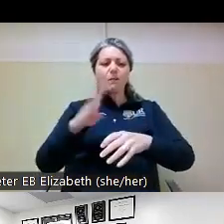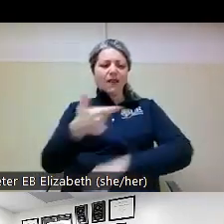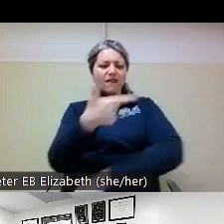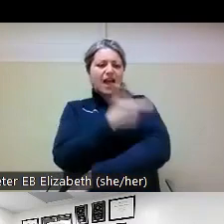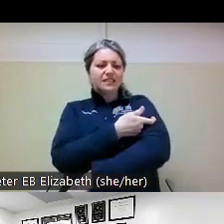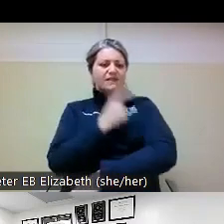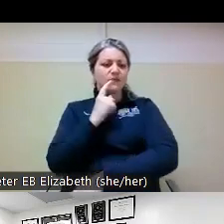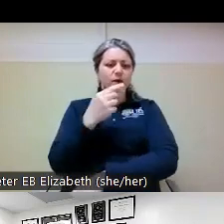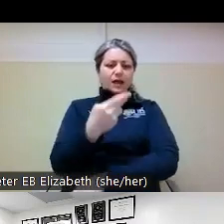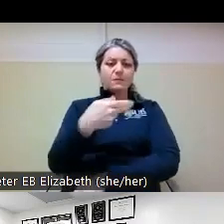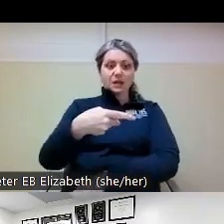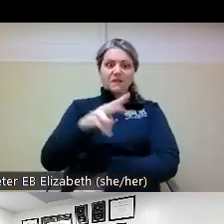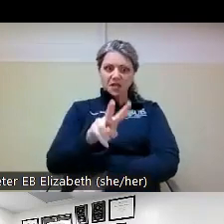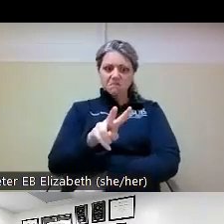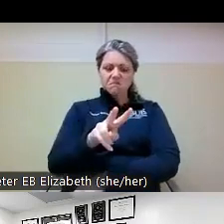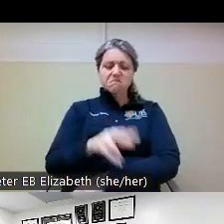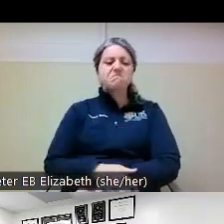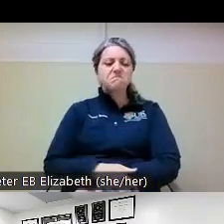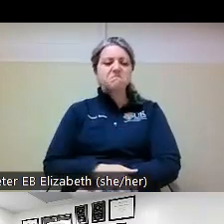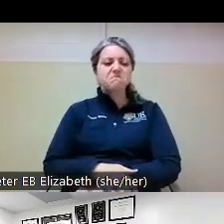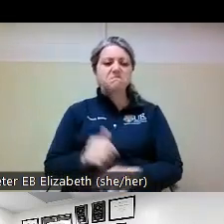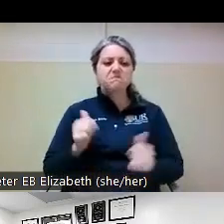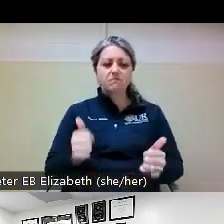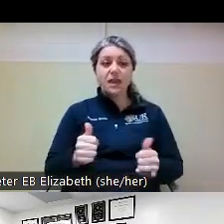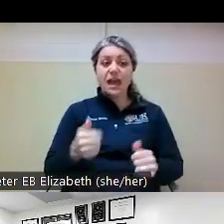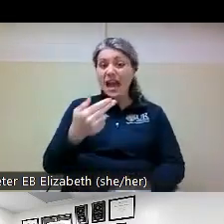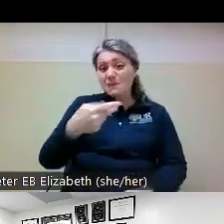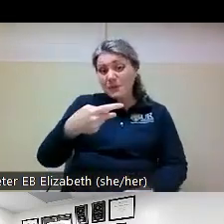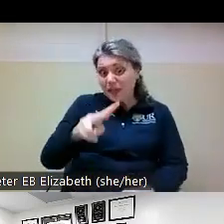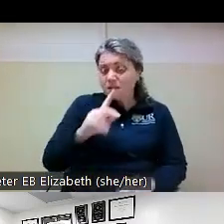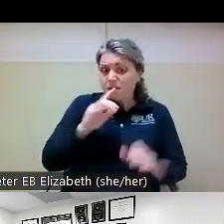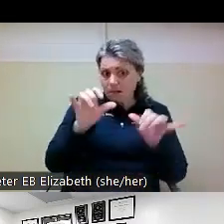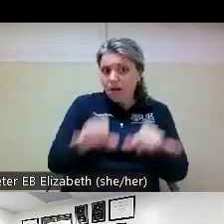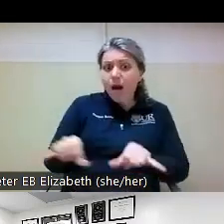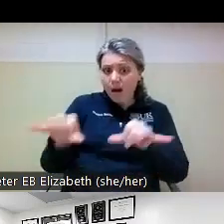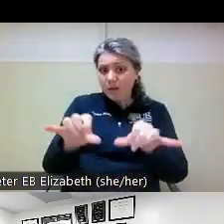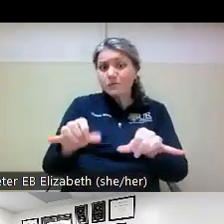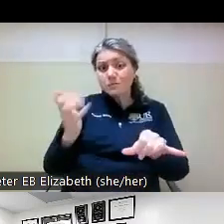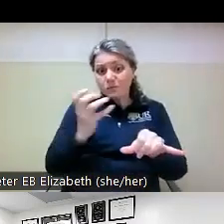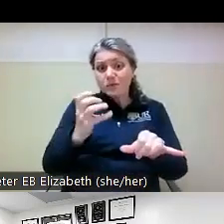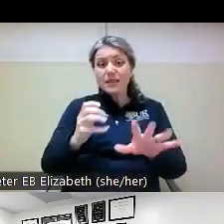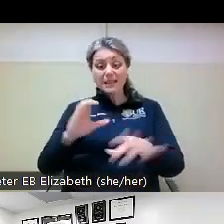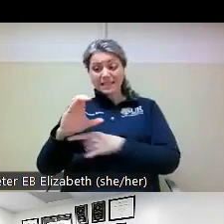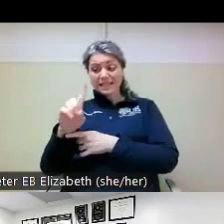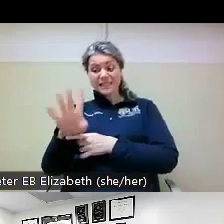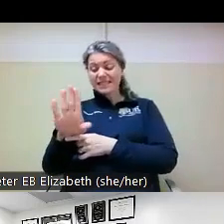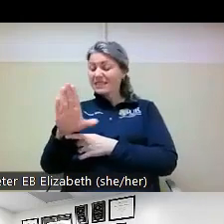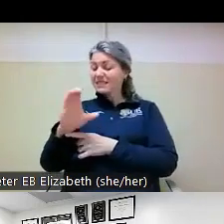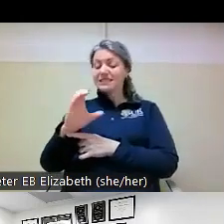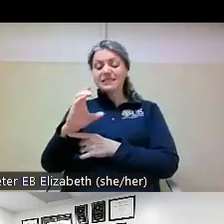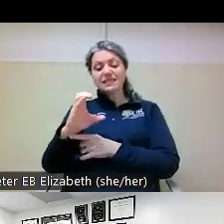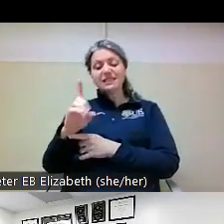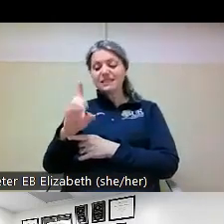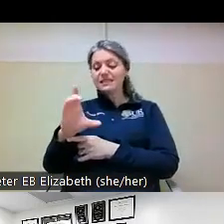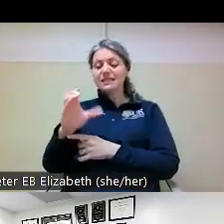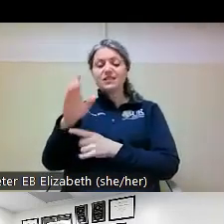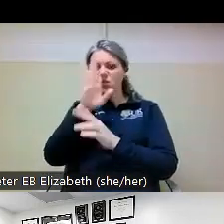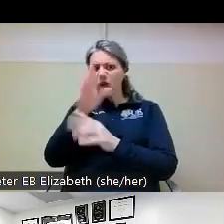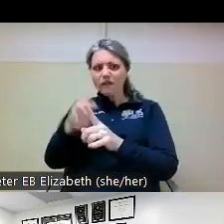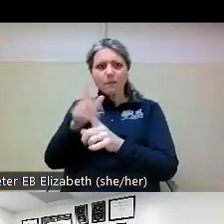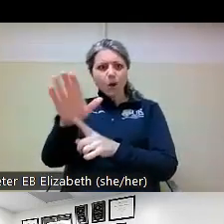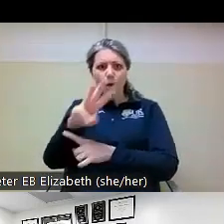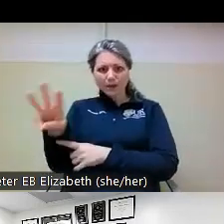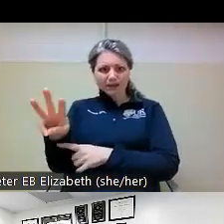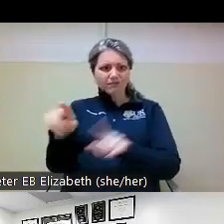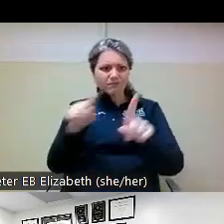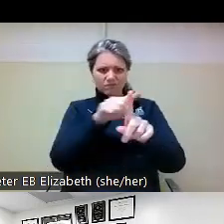So HPV is very, very common. According to the CDC, and this is directly off their website, 43 million HPV infections